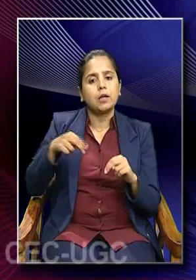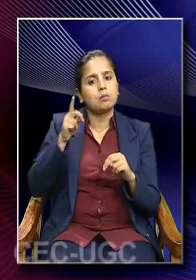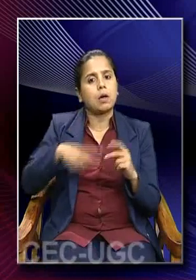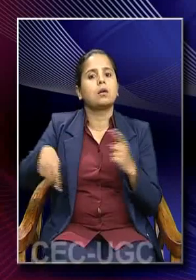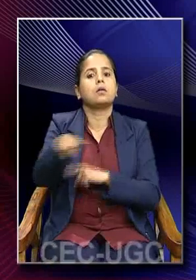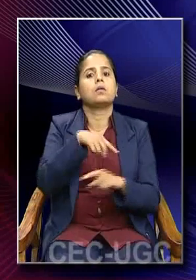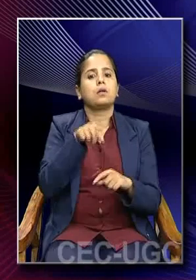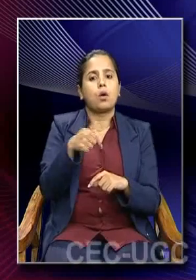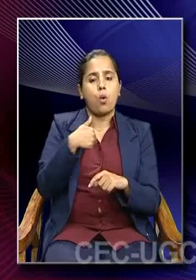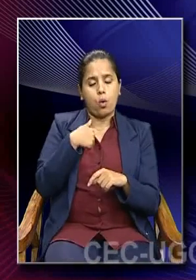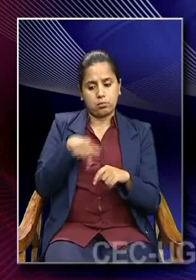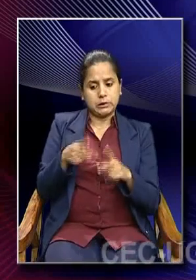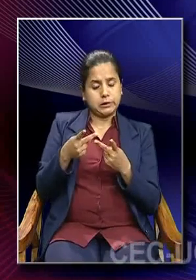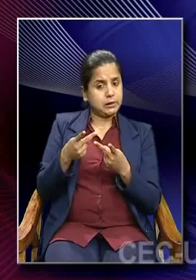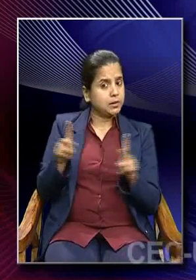your indigenous